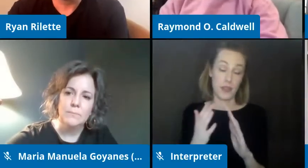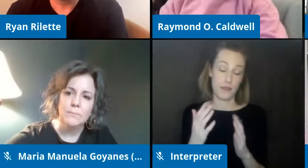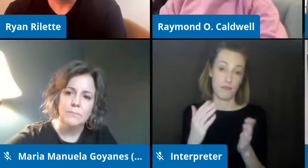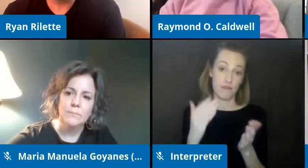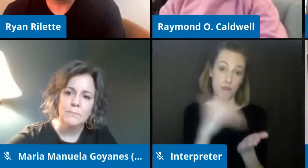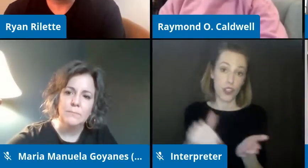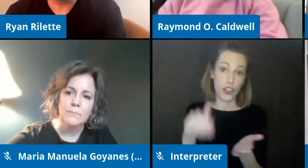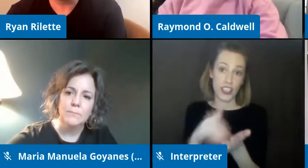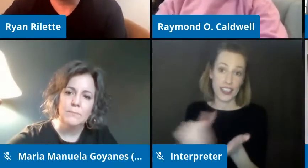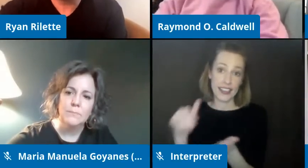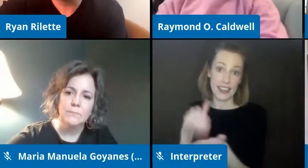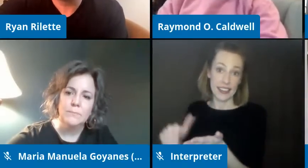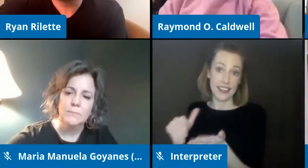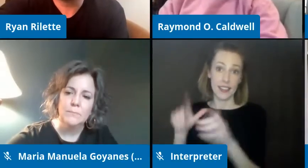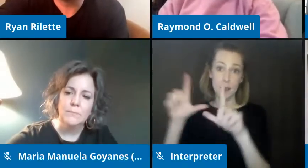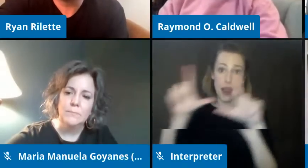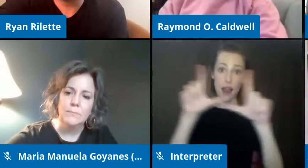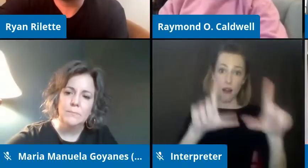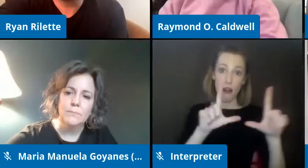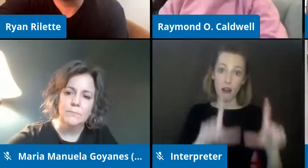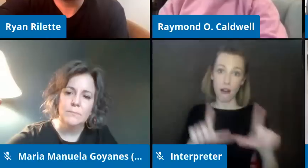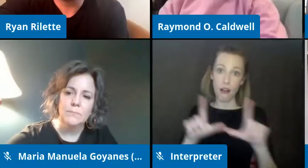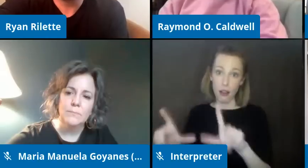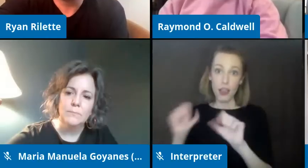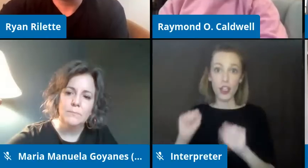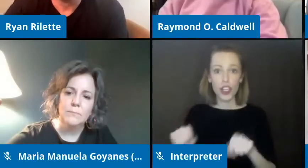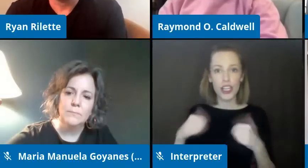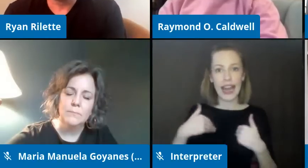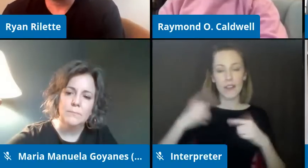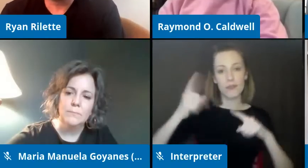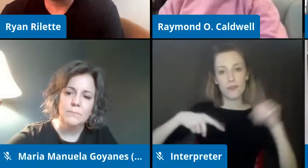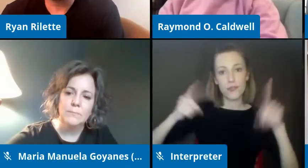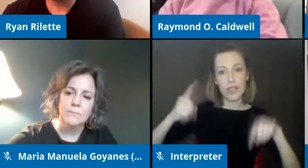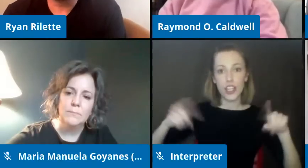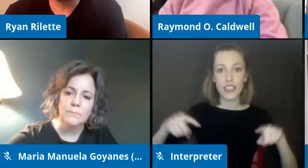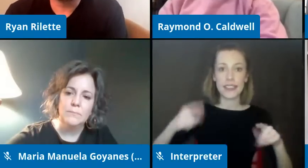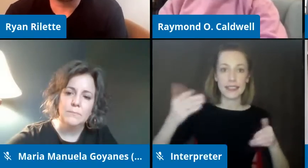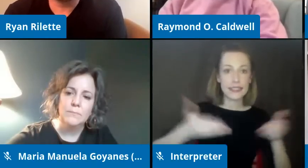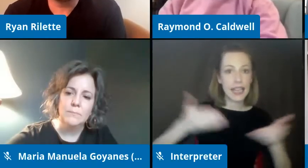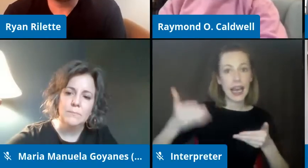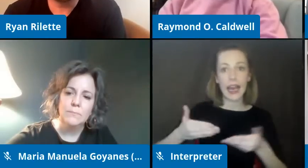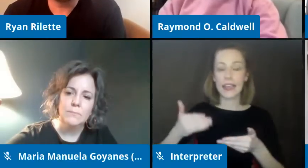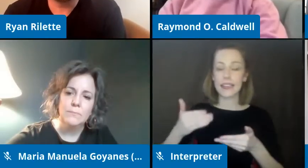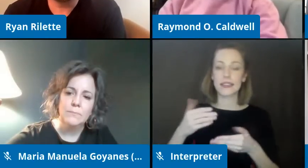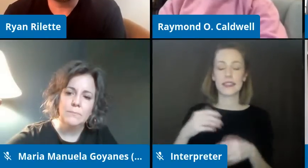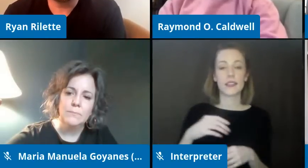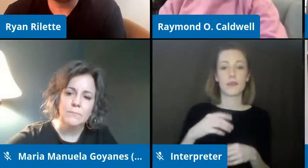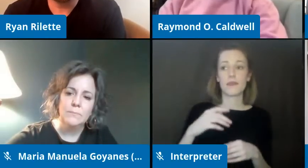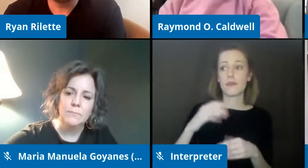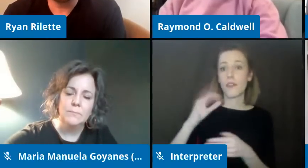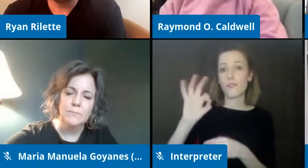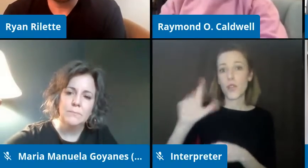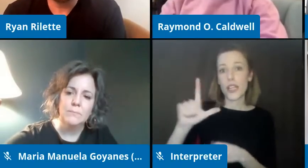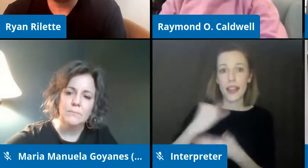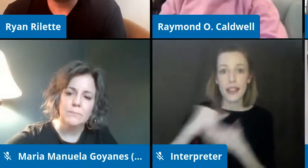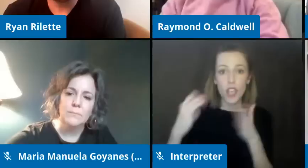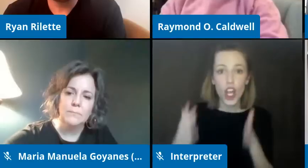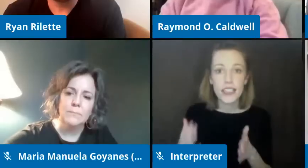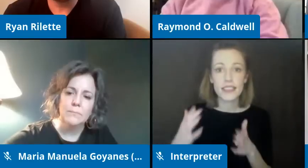be this group of people, can be with freelance artists, could be whatever. If you're interested in that, shoot me an